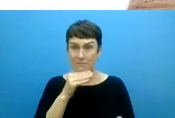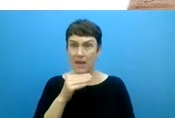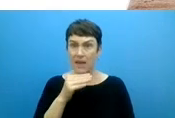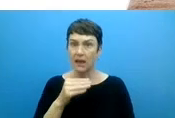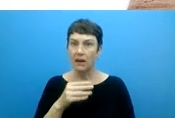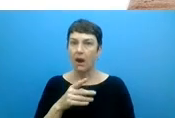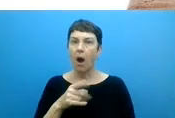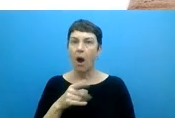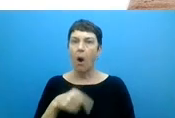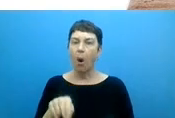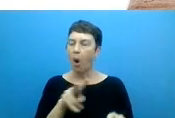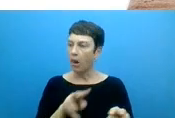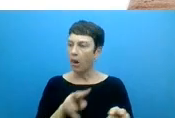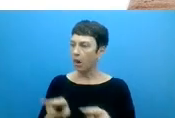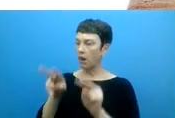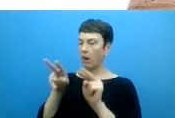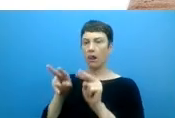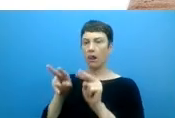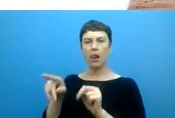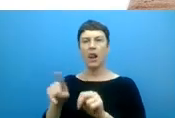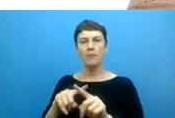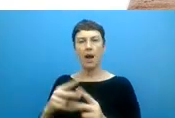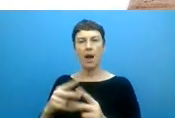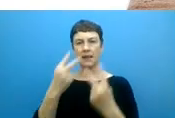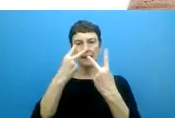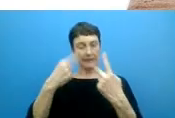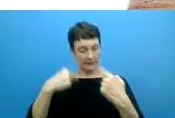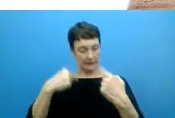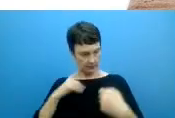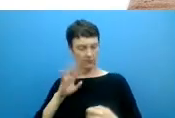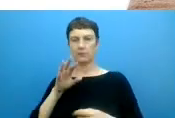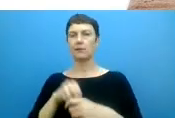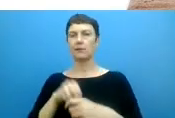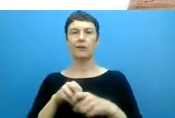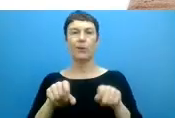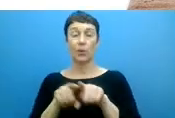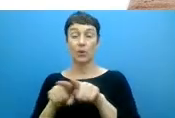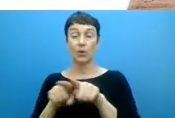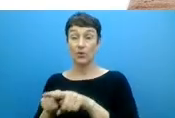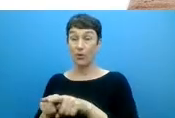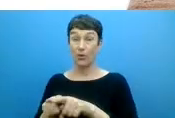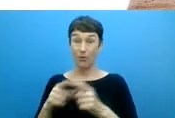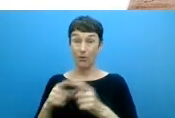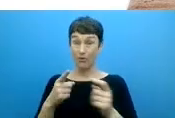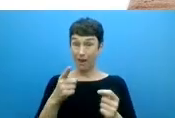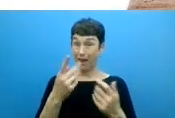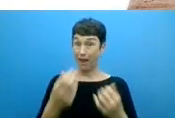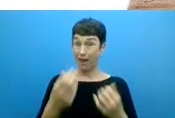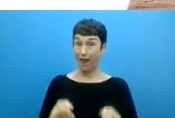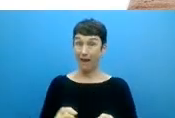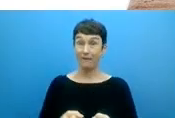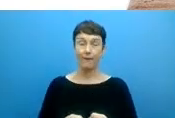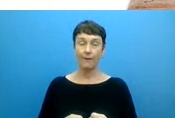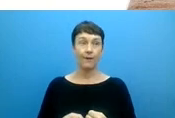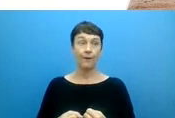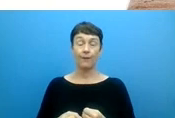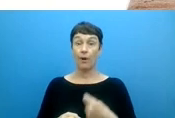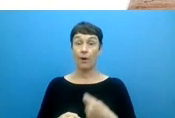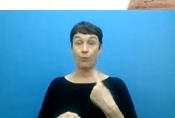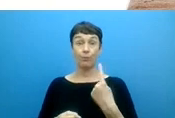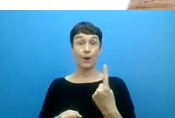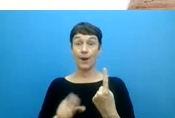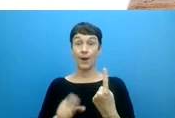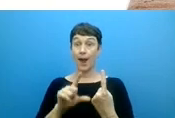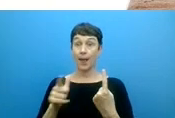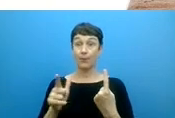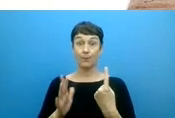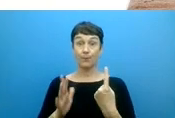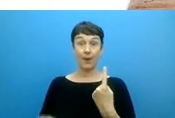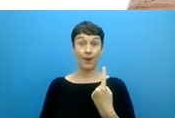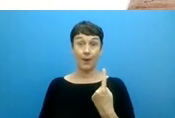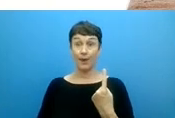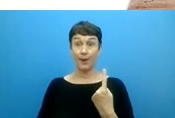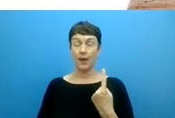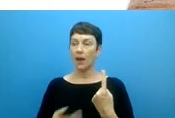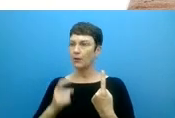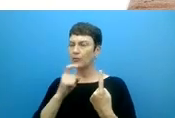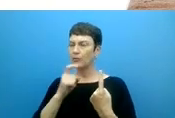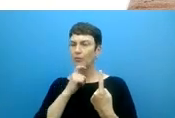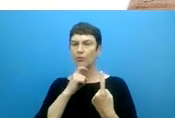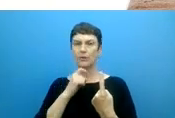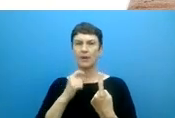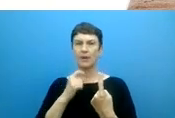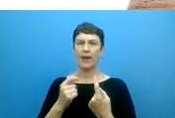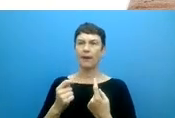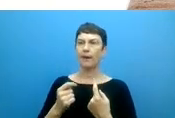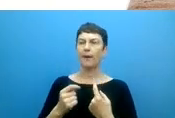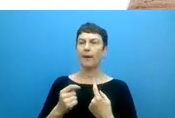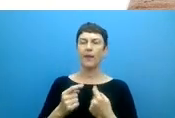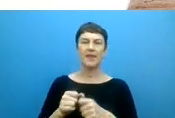about also being able to see yourself in a space. And so if we have one language and we use that around the space and the name of events and